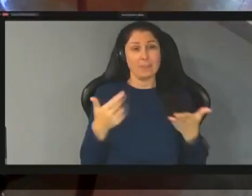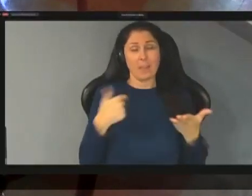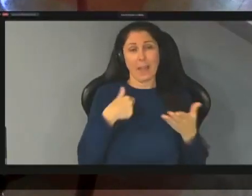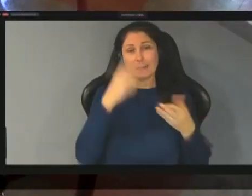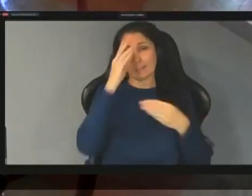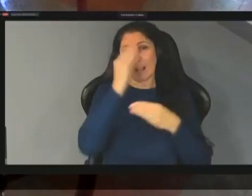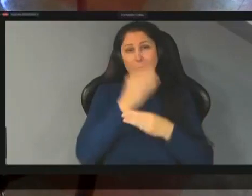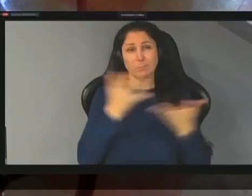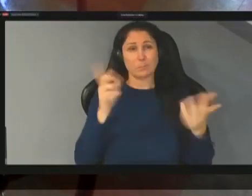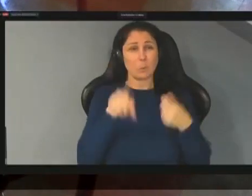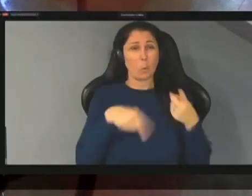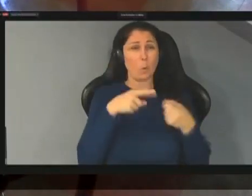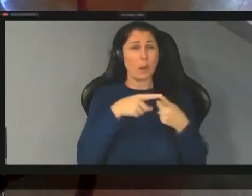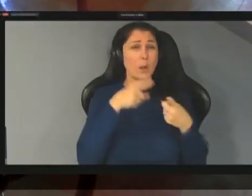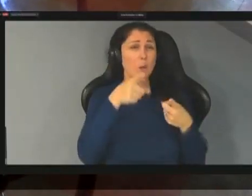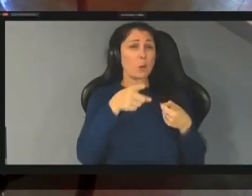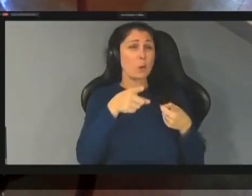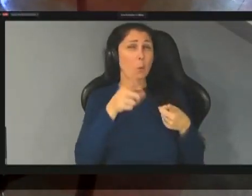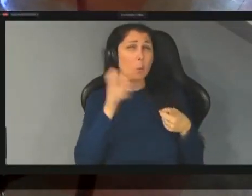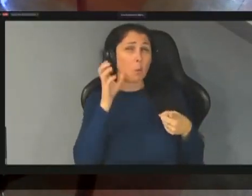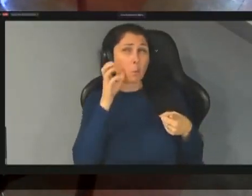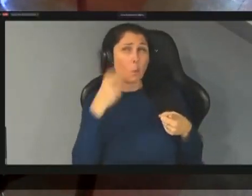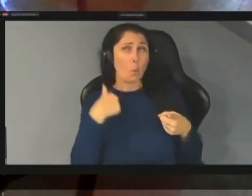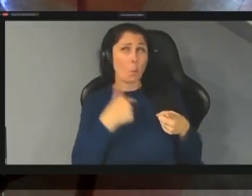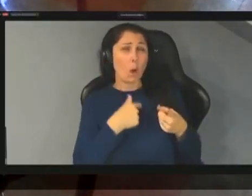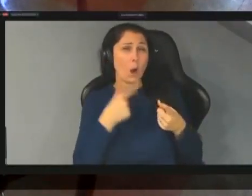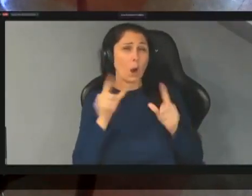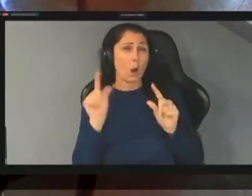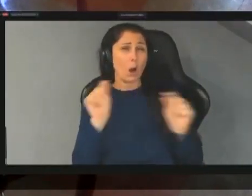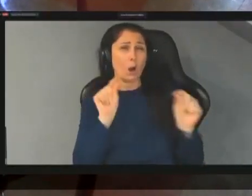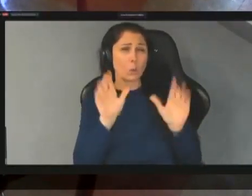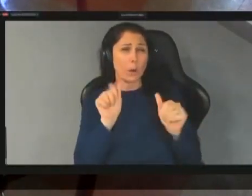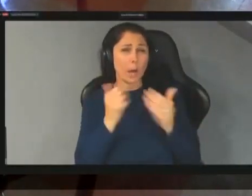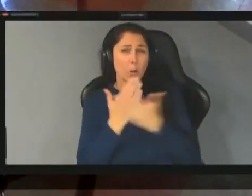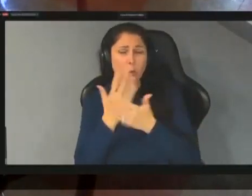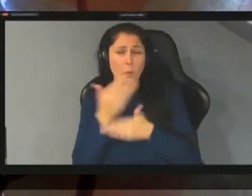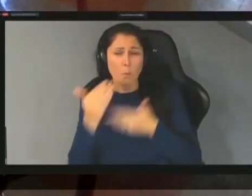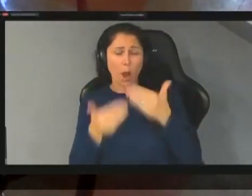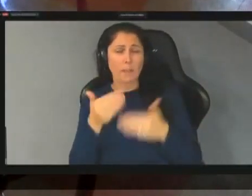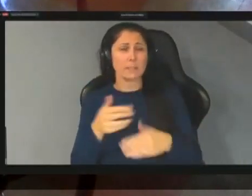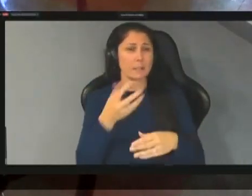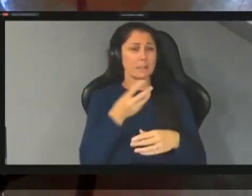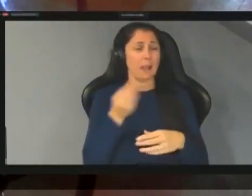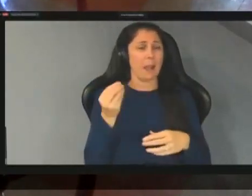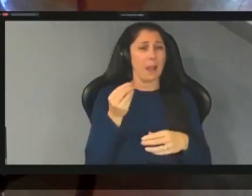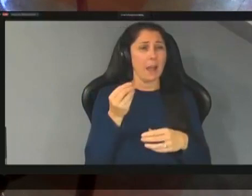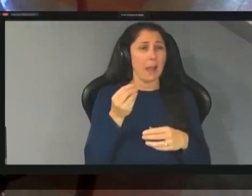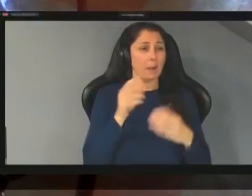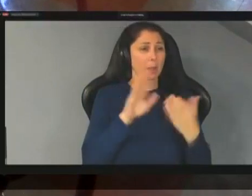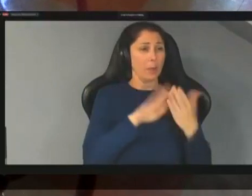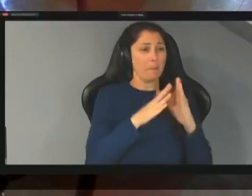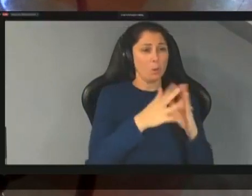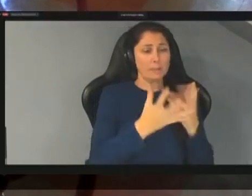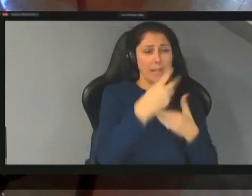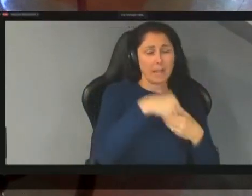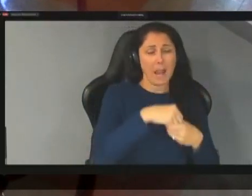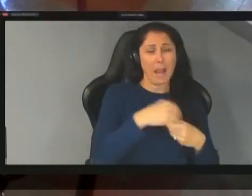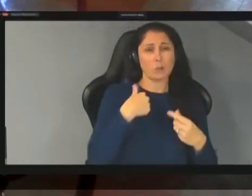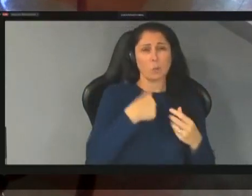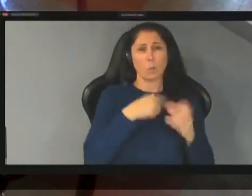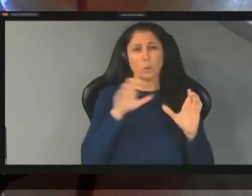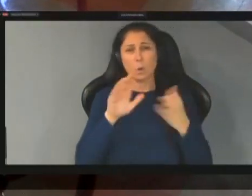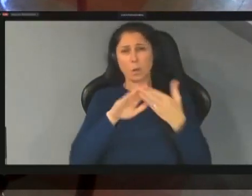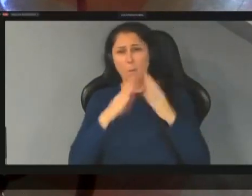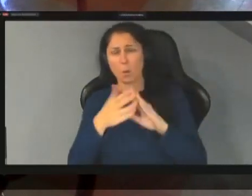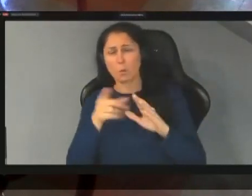you hear that we're doing something, a new process, and we're having the community engage in a process, and the community's going to